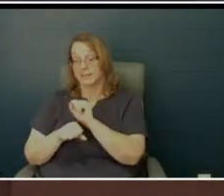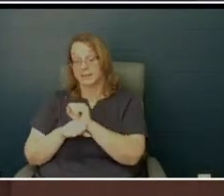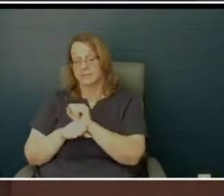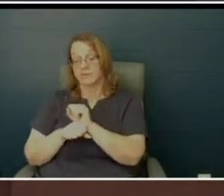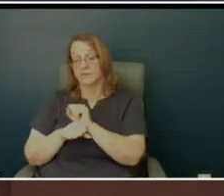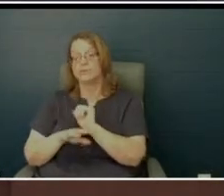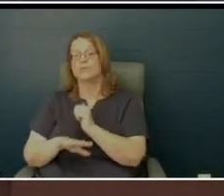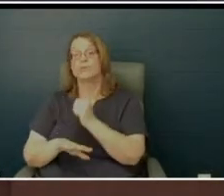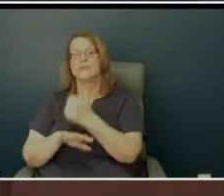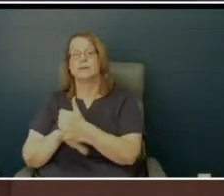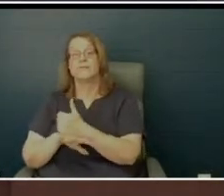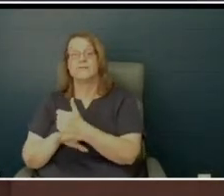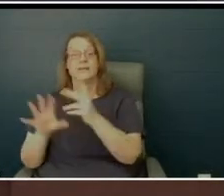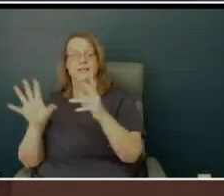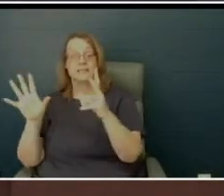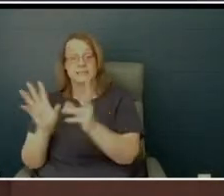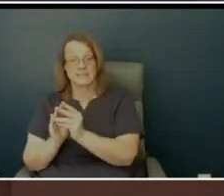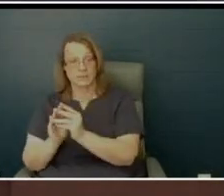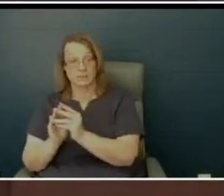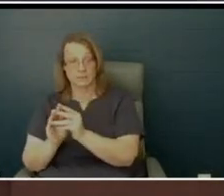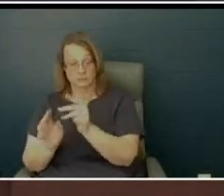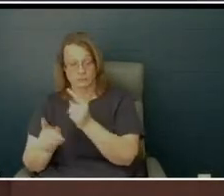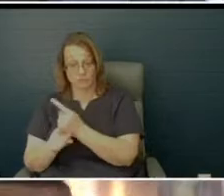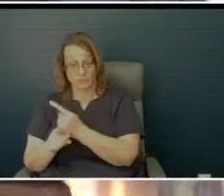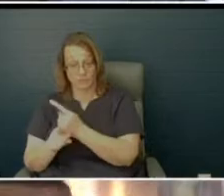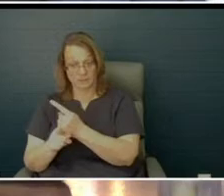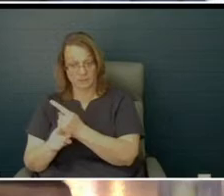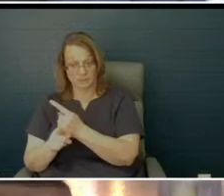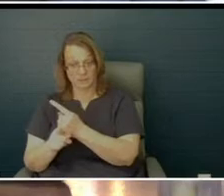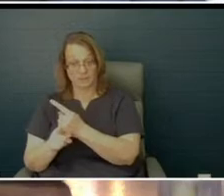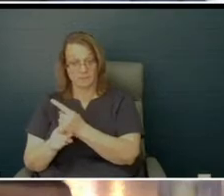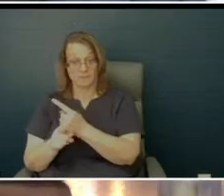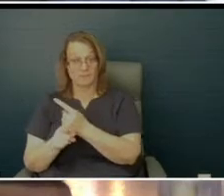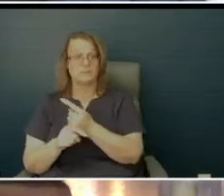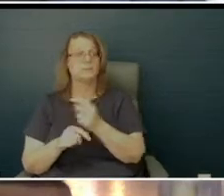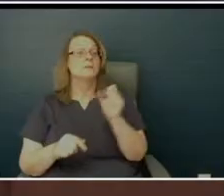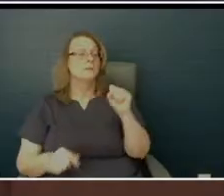joint session, is that correct? Yes, sir.